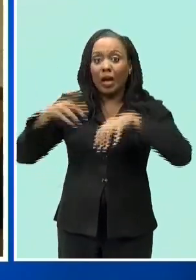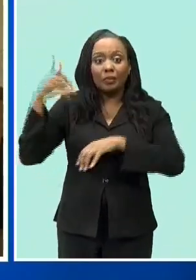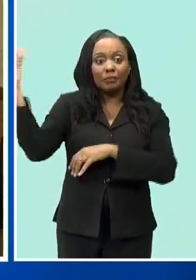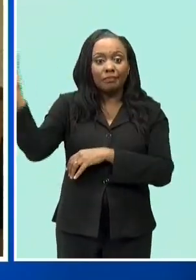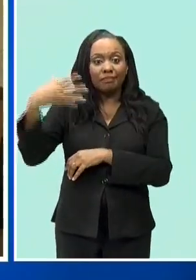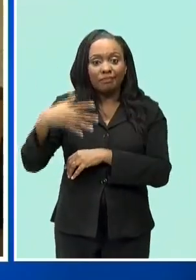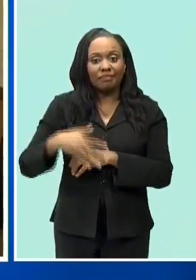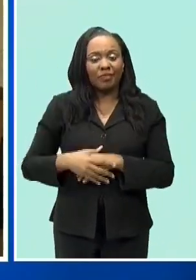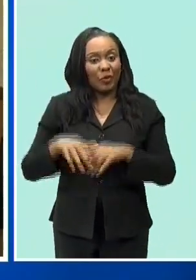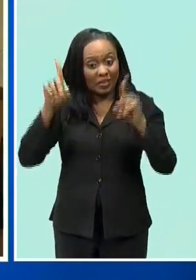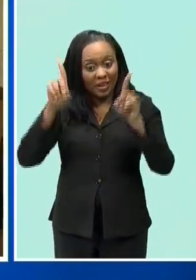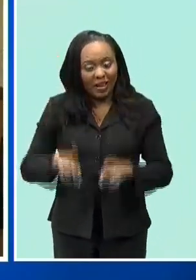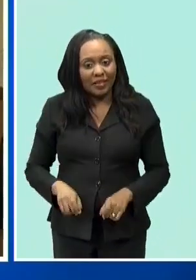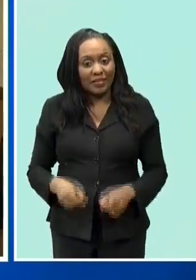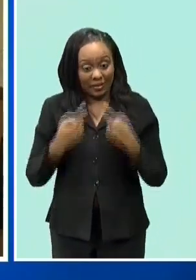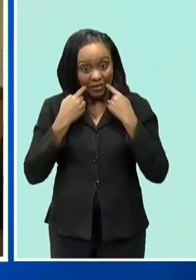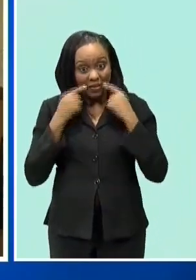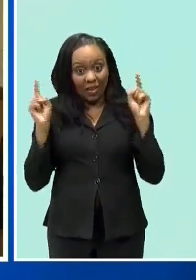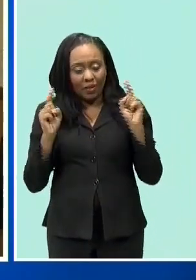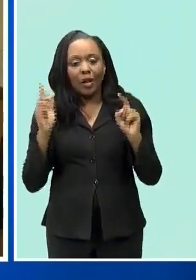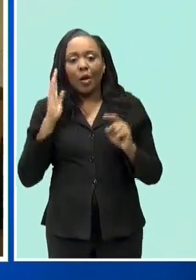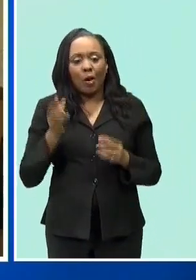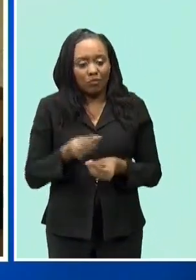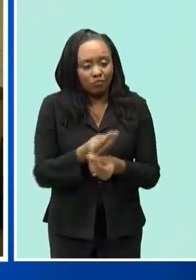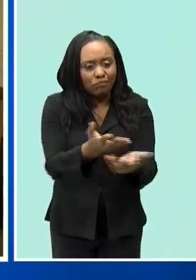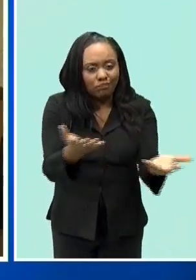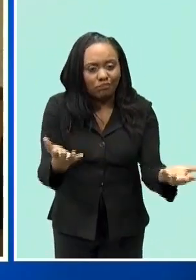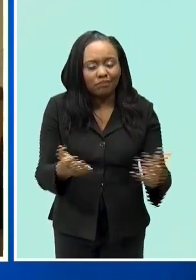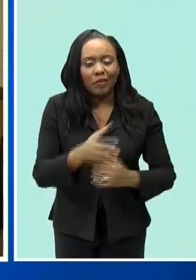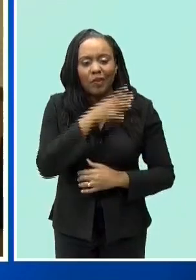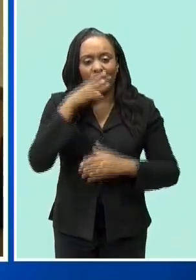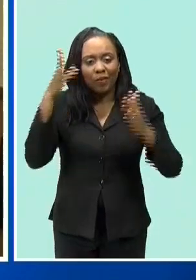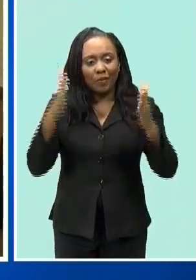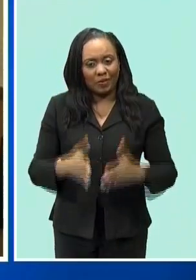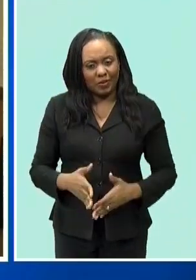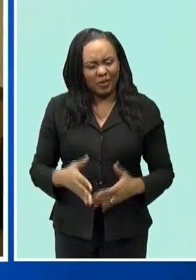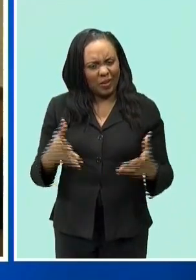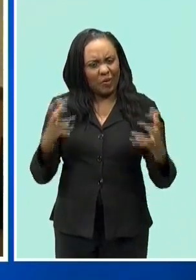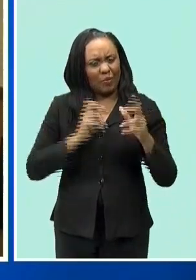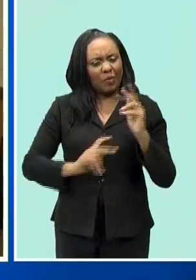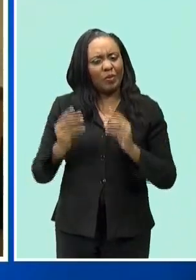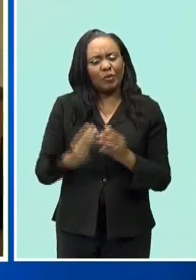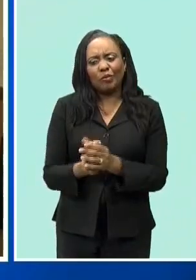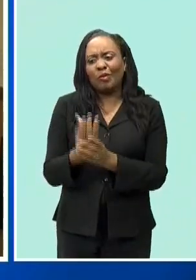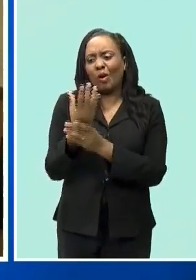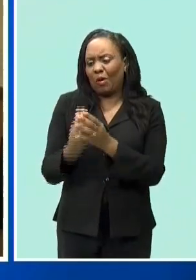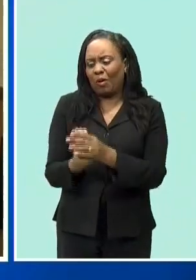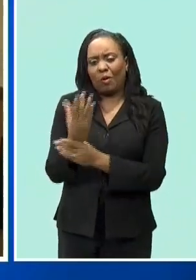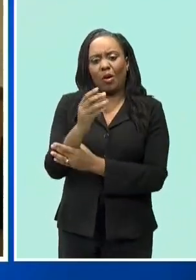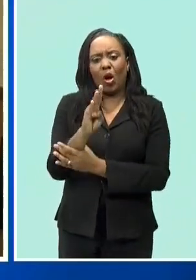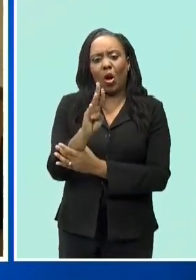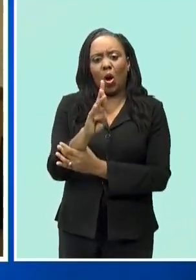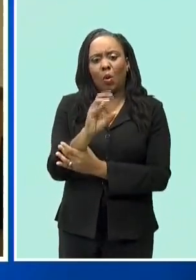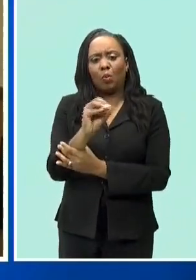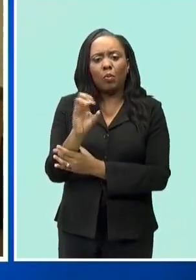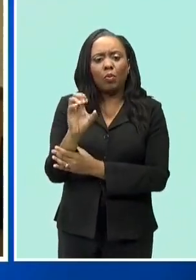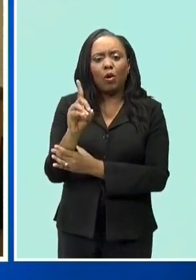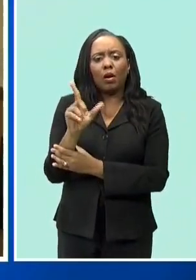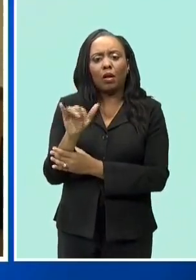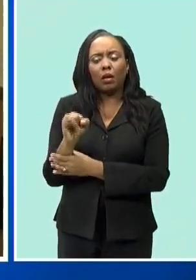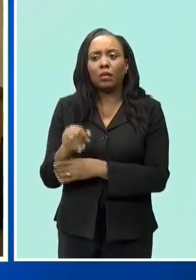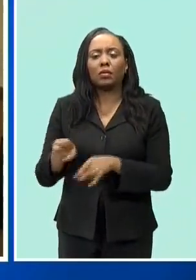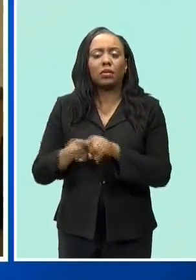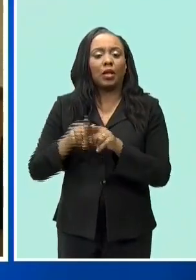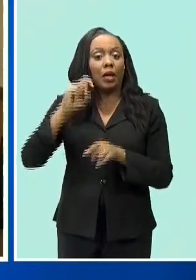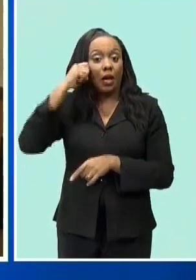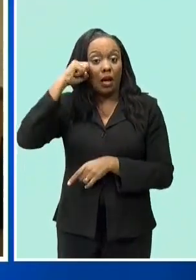and then once they're successful, we're going to distribute them to the farmers so we can get some person producing broccoli. But other things as well, onions, we want to increase our production of onions